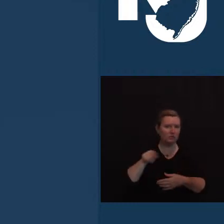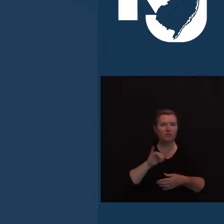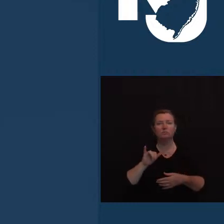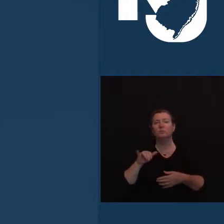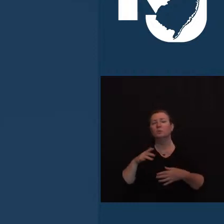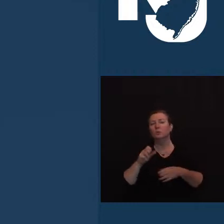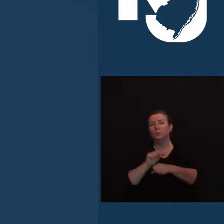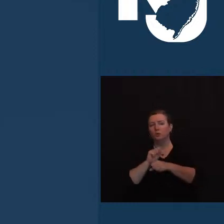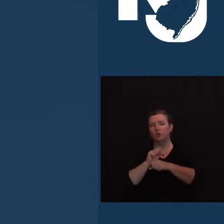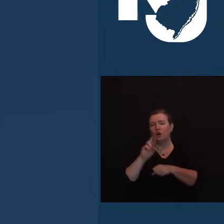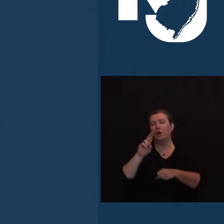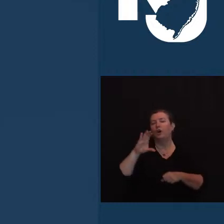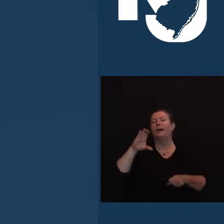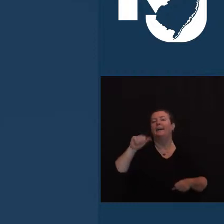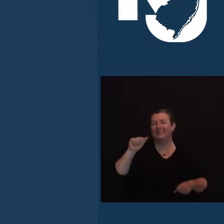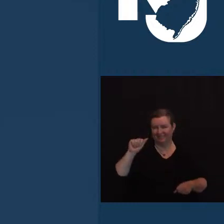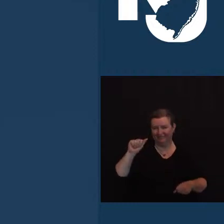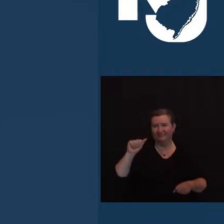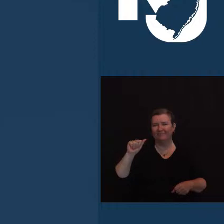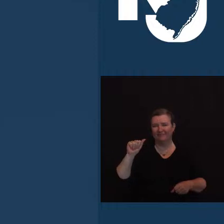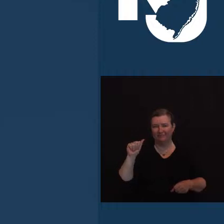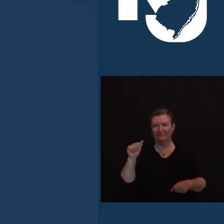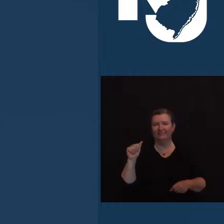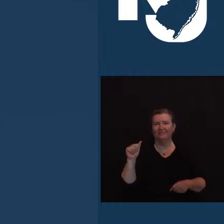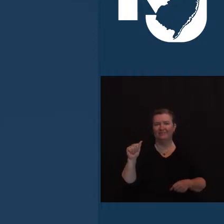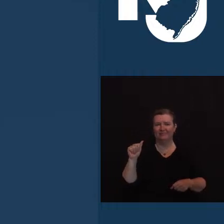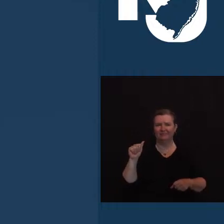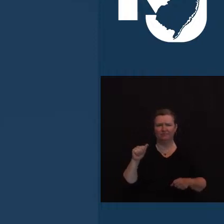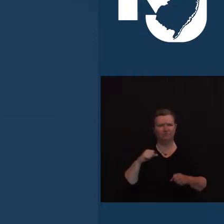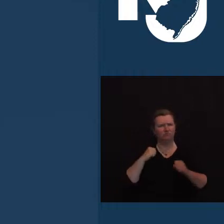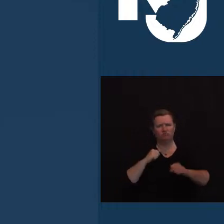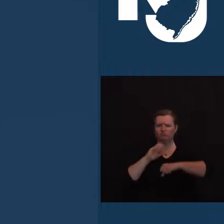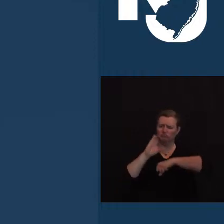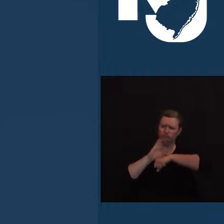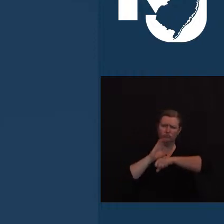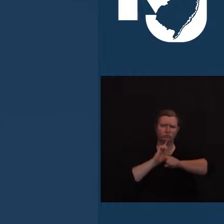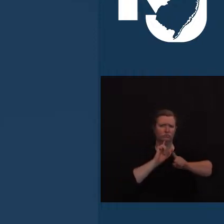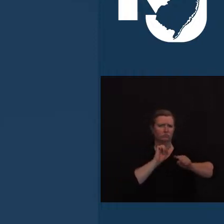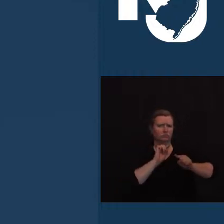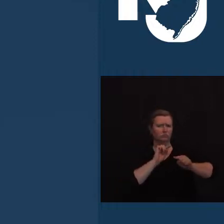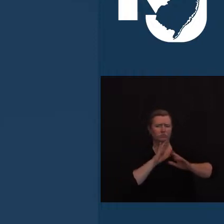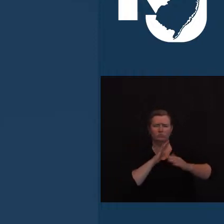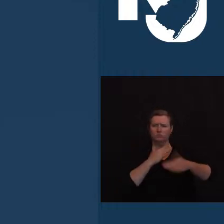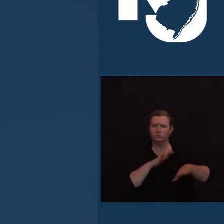of great faith, a member at one point or another of the Holy Spirit Church in Orange, St. Rose of Lima in